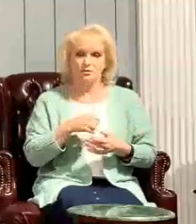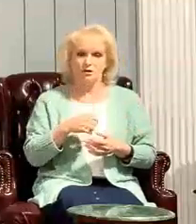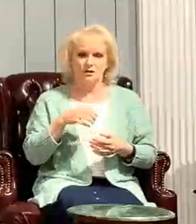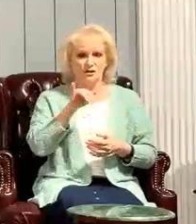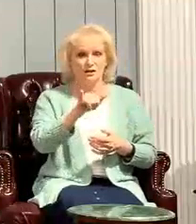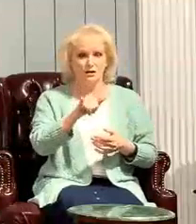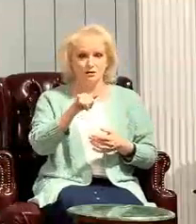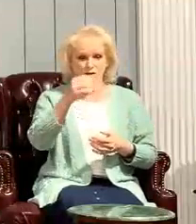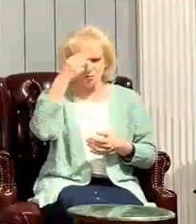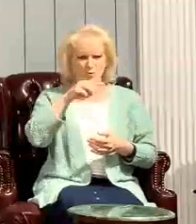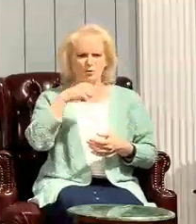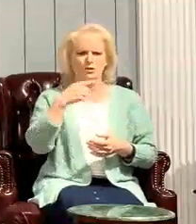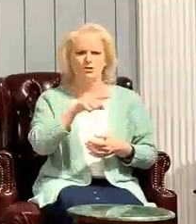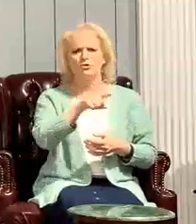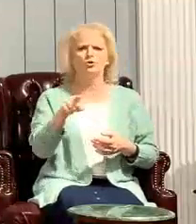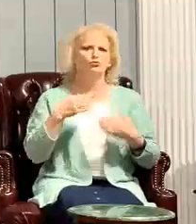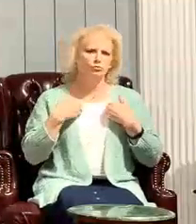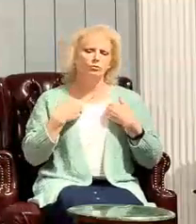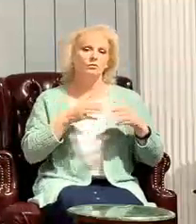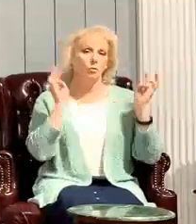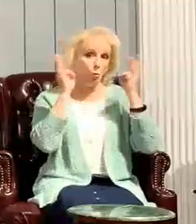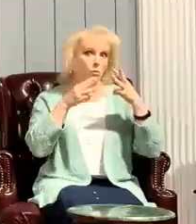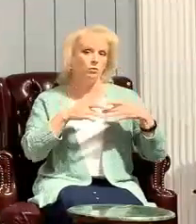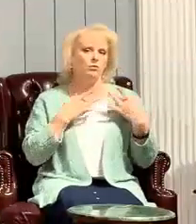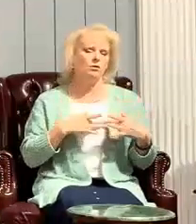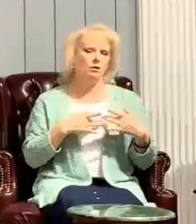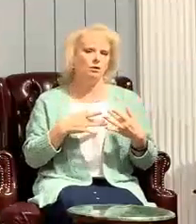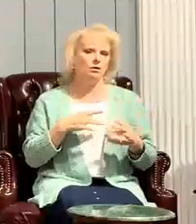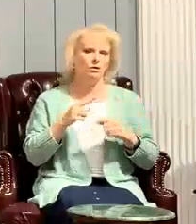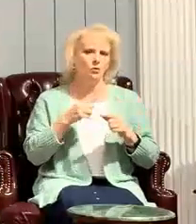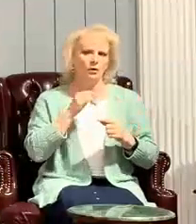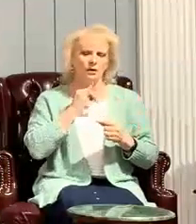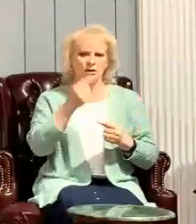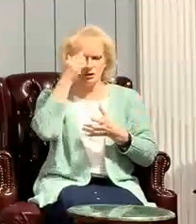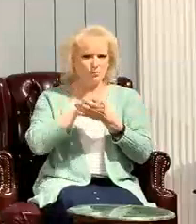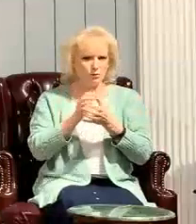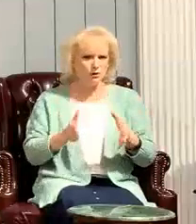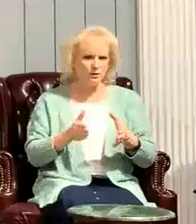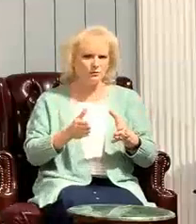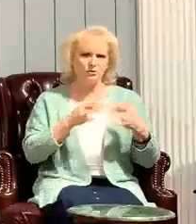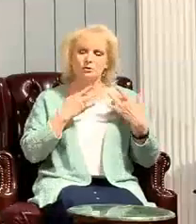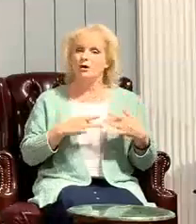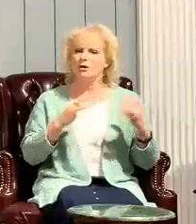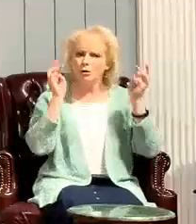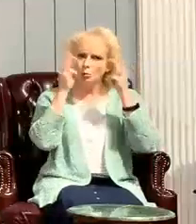says that you have a wicked heart. When is a person's a believer's heart wicked?" Now,